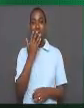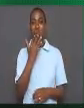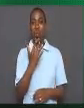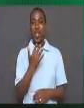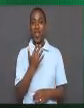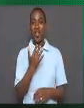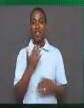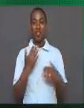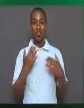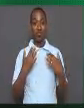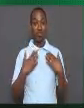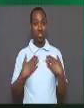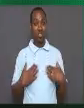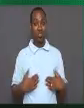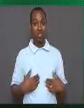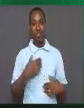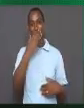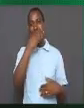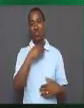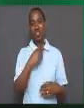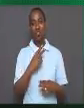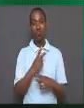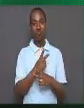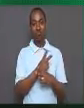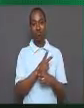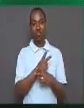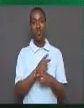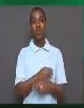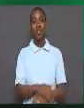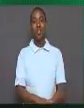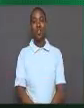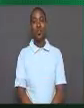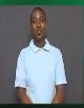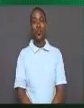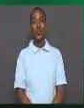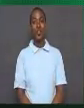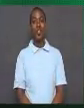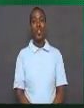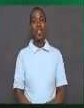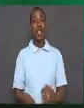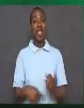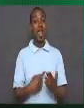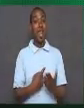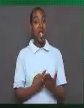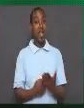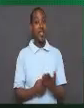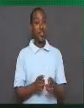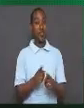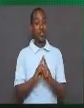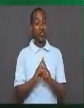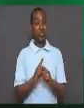keep our body temperature steady. If you stated any of these